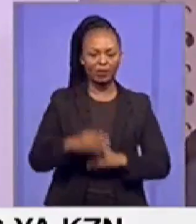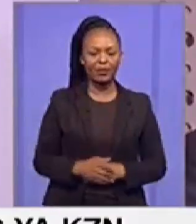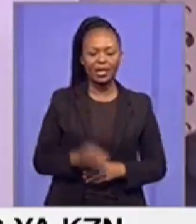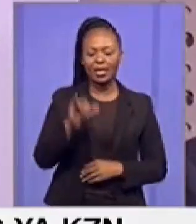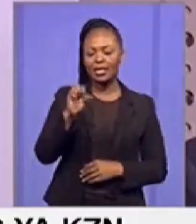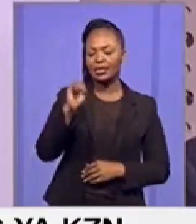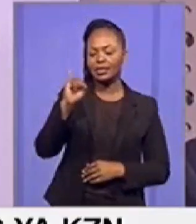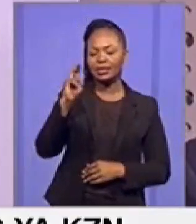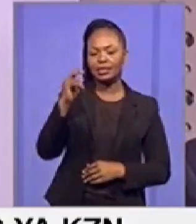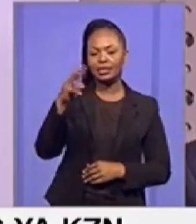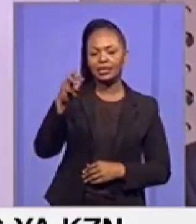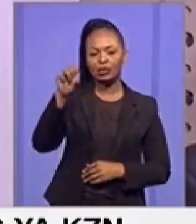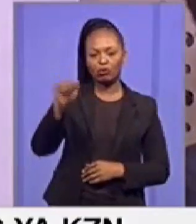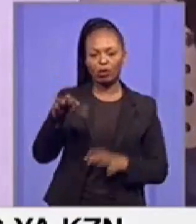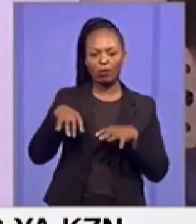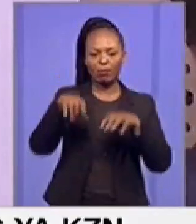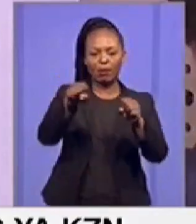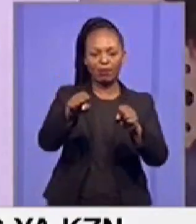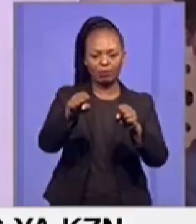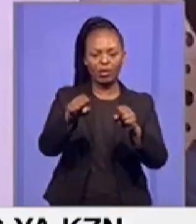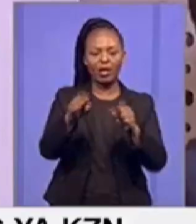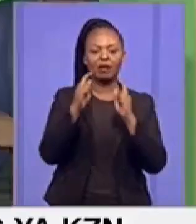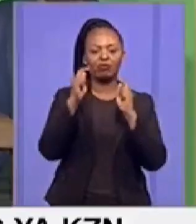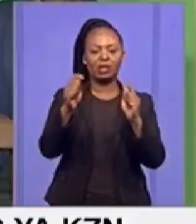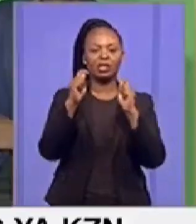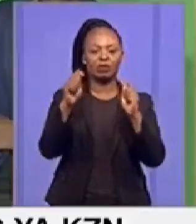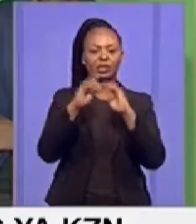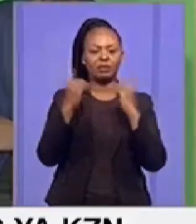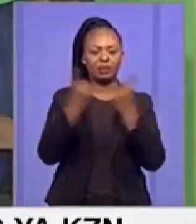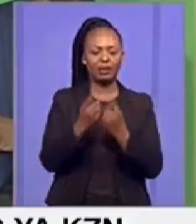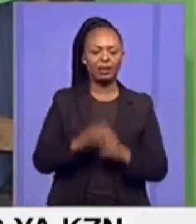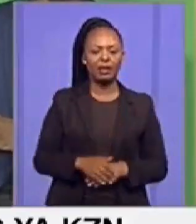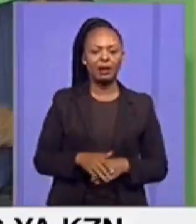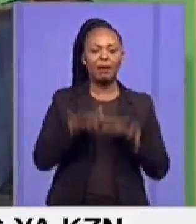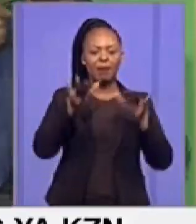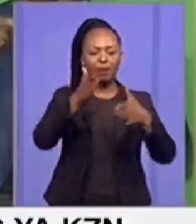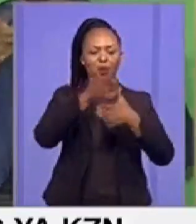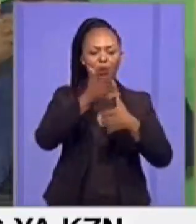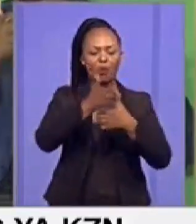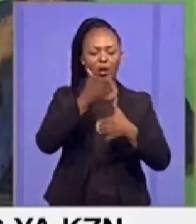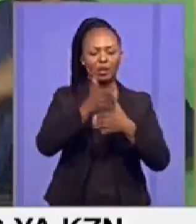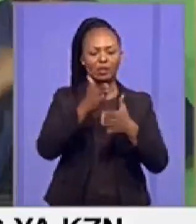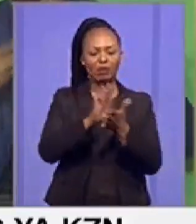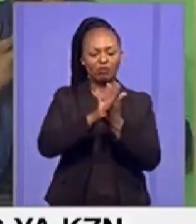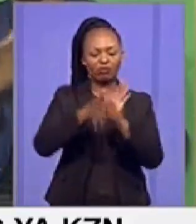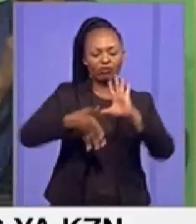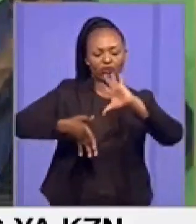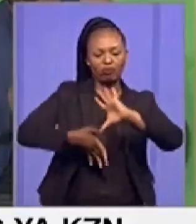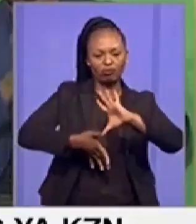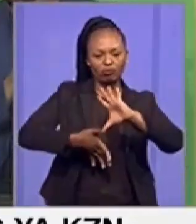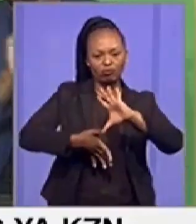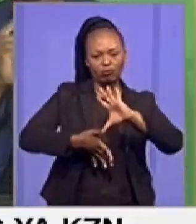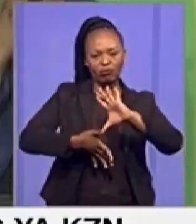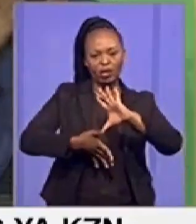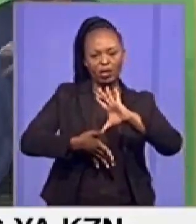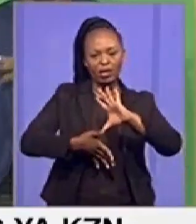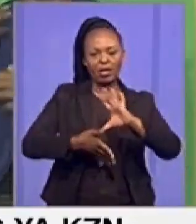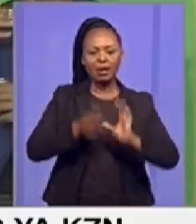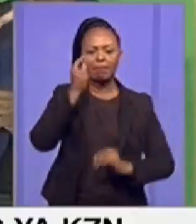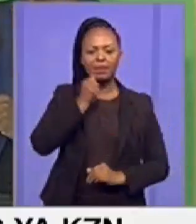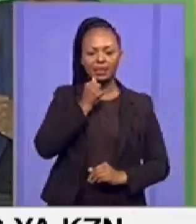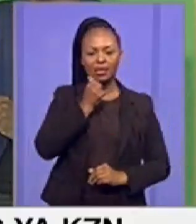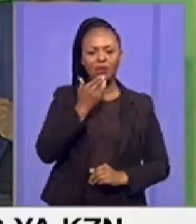o nka marapo lefapheng la dipalangwang. Minister of Public Works and Infrastructure will be Mr.